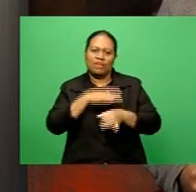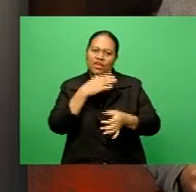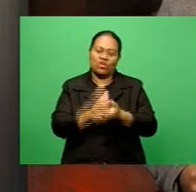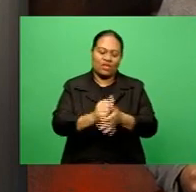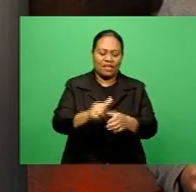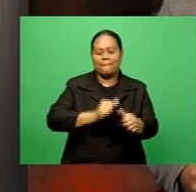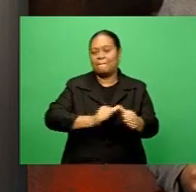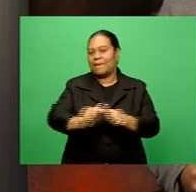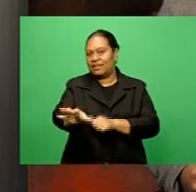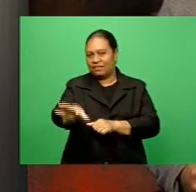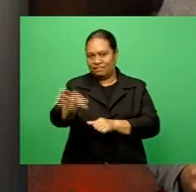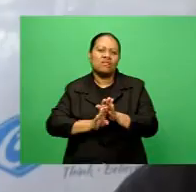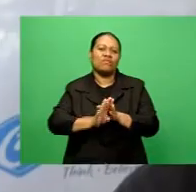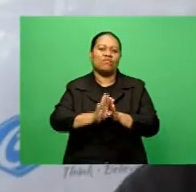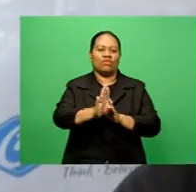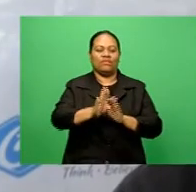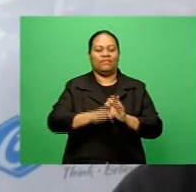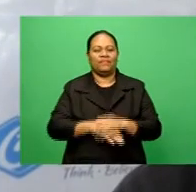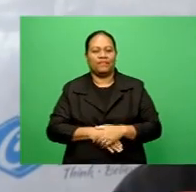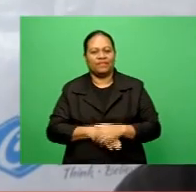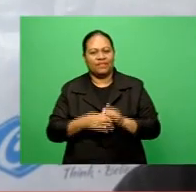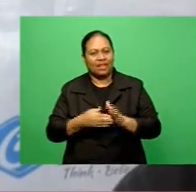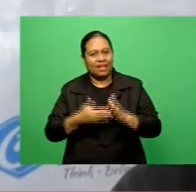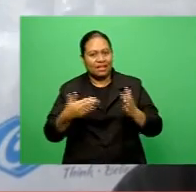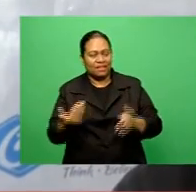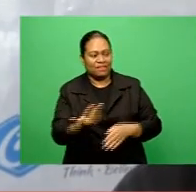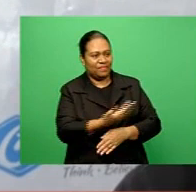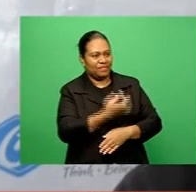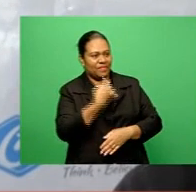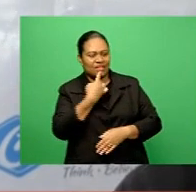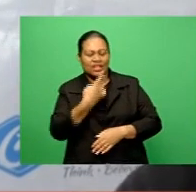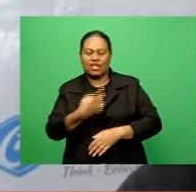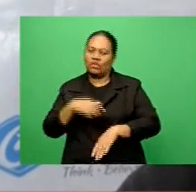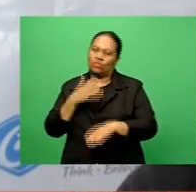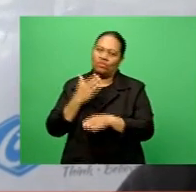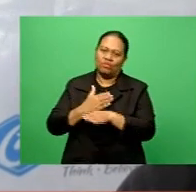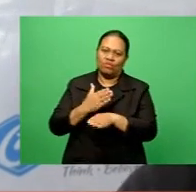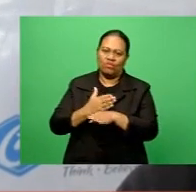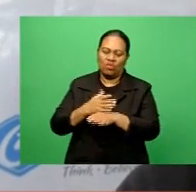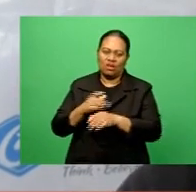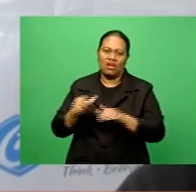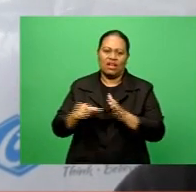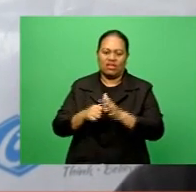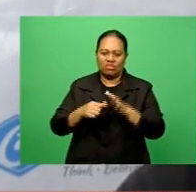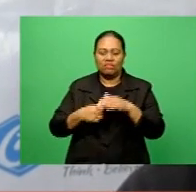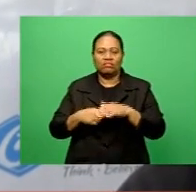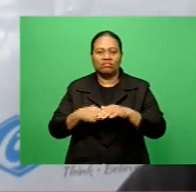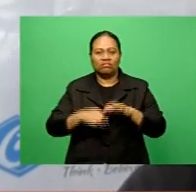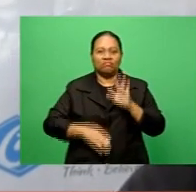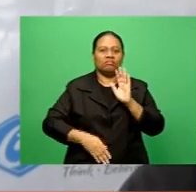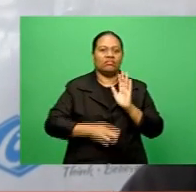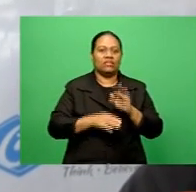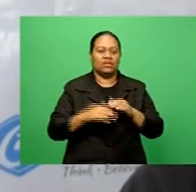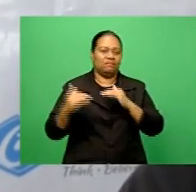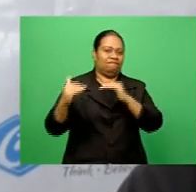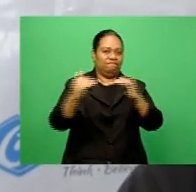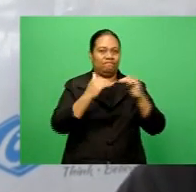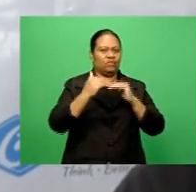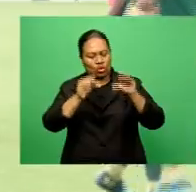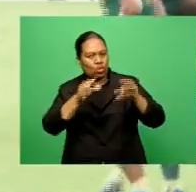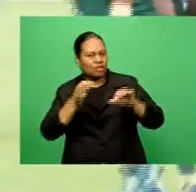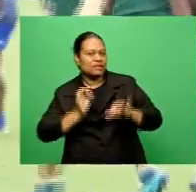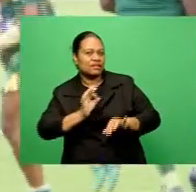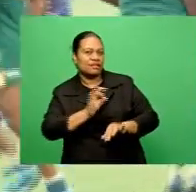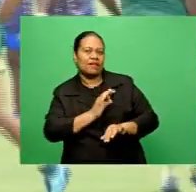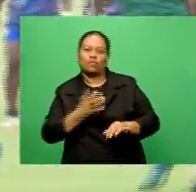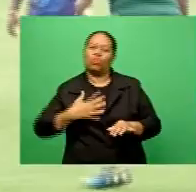of the best to represent Fiji. Yet is to go beyond the semi-final stages of the Rugby League World Cup. Currently, the Fiji parties are